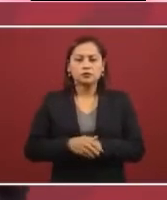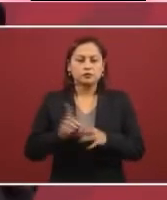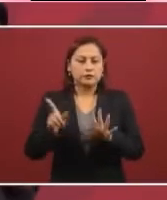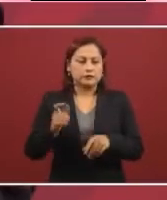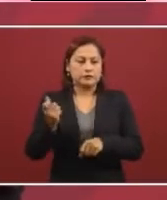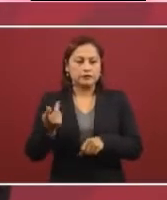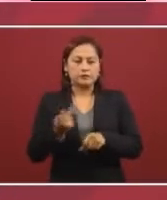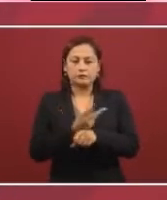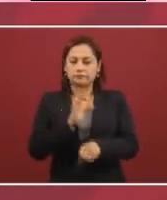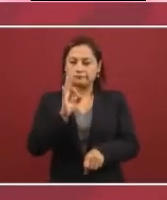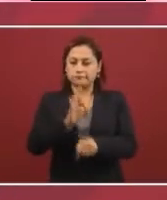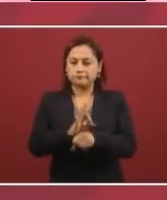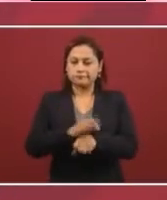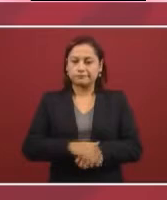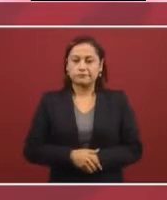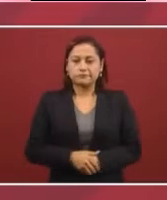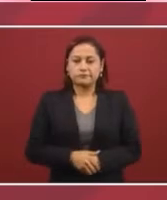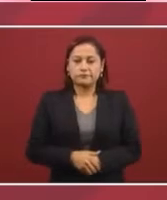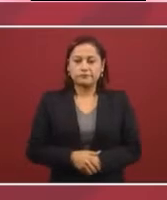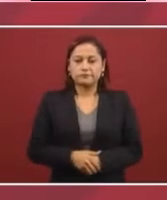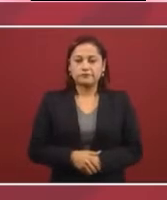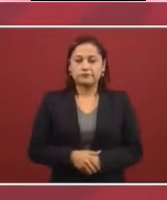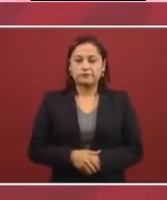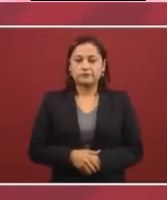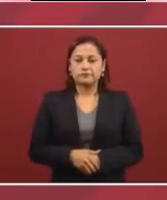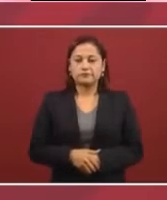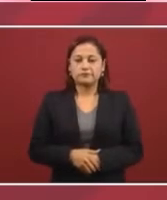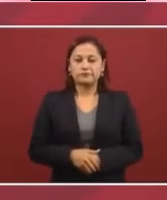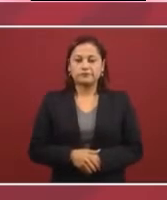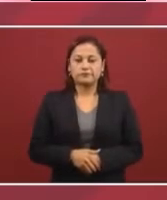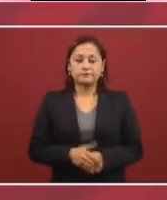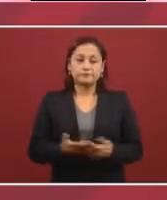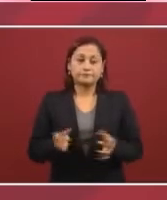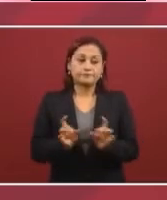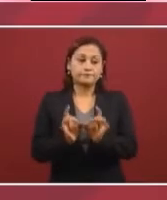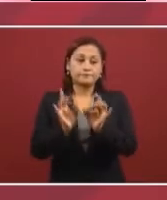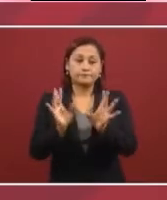And so they're fighting us on that, you know, the money for the young people.